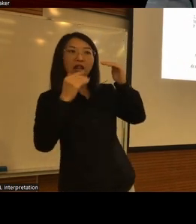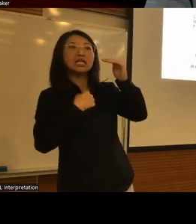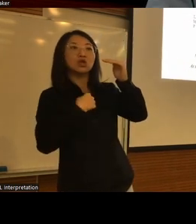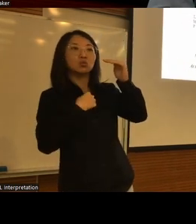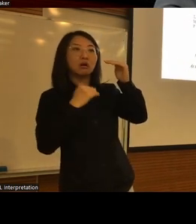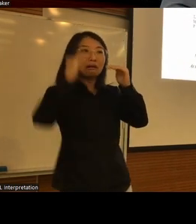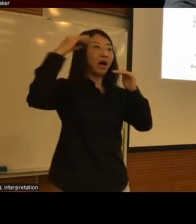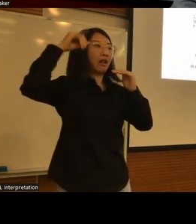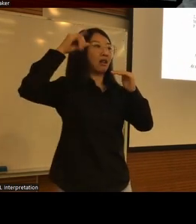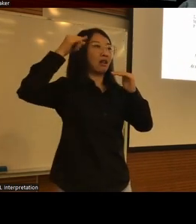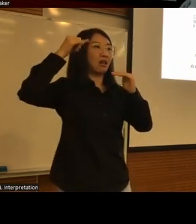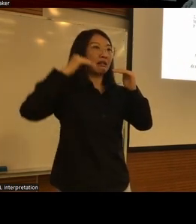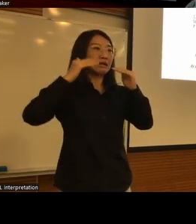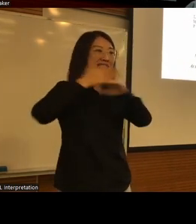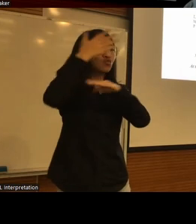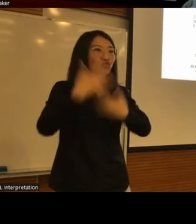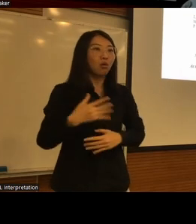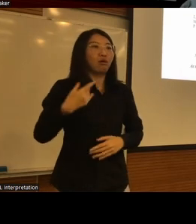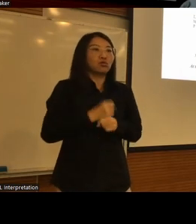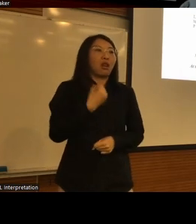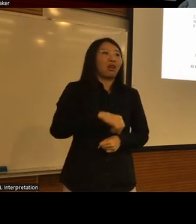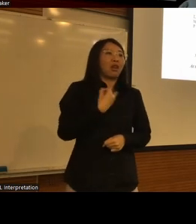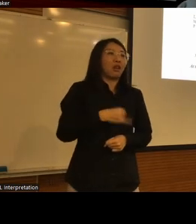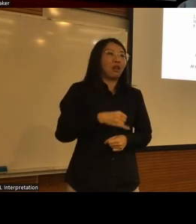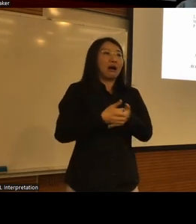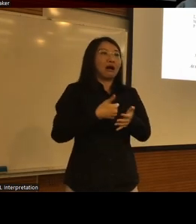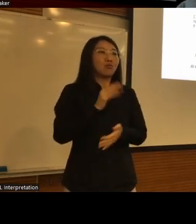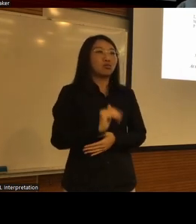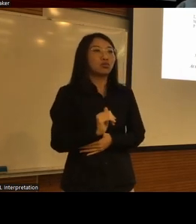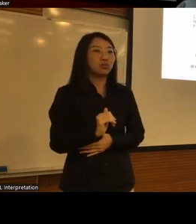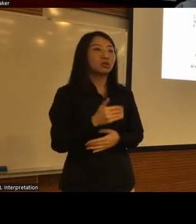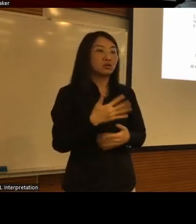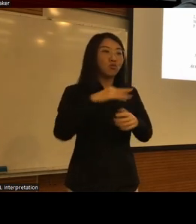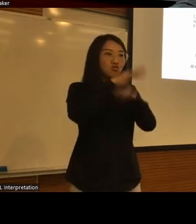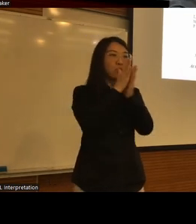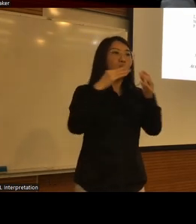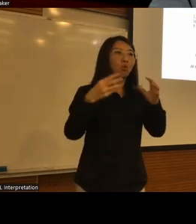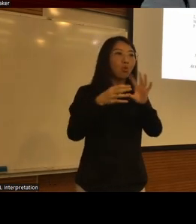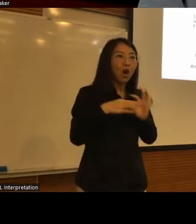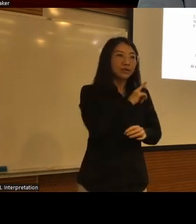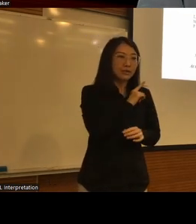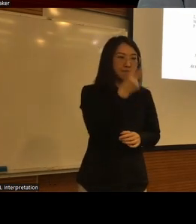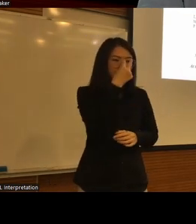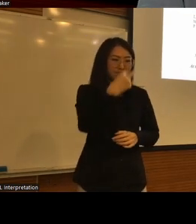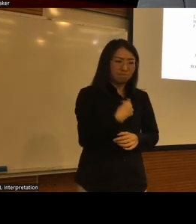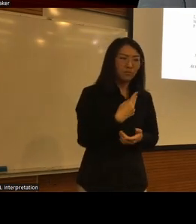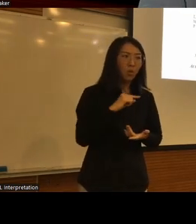stage, this was just observation, introspection, and reflection. One of the PhD students